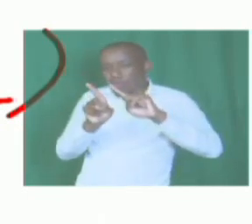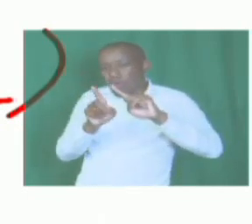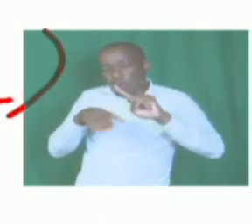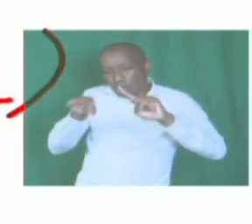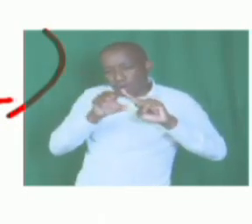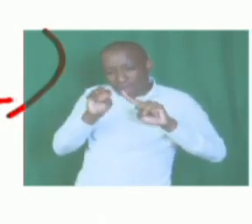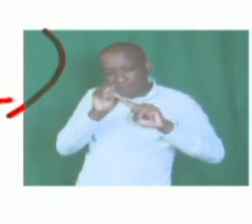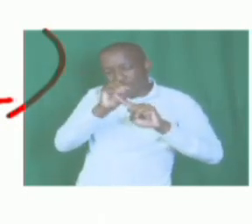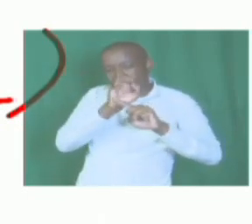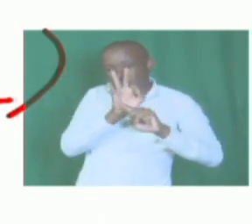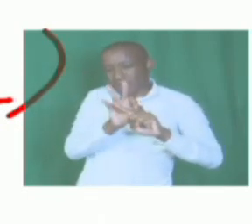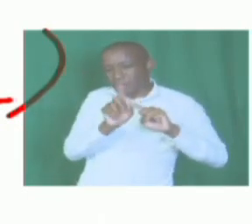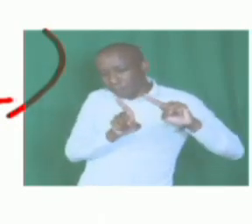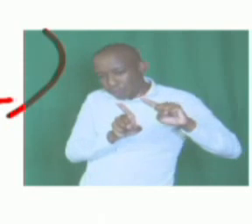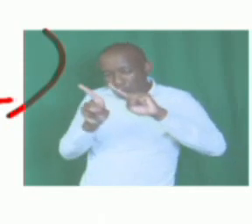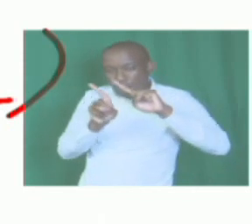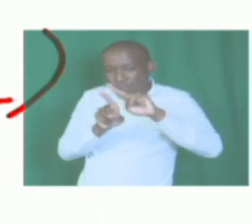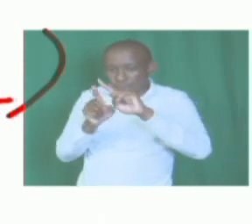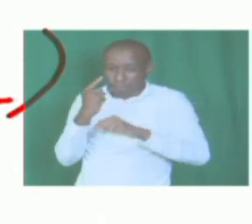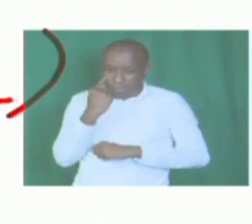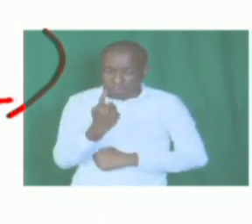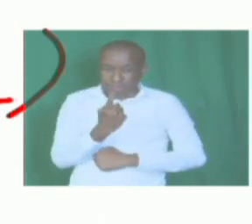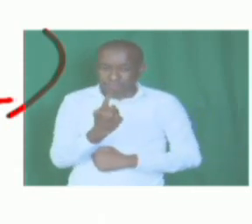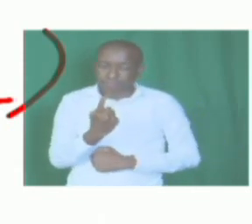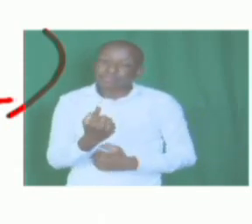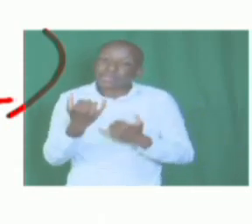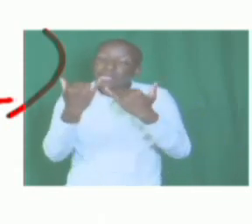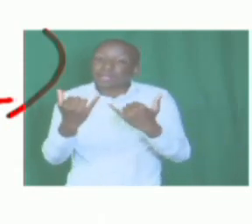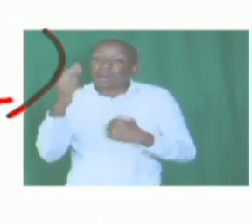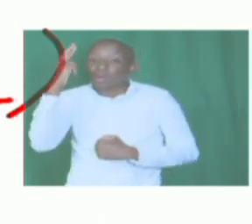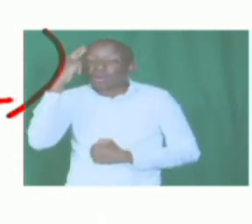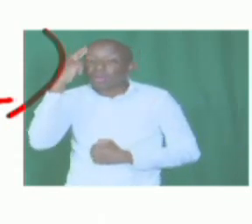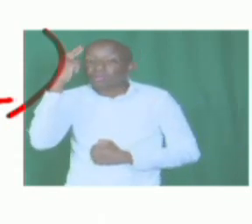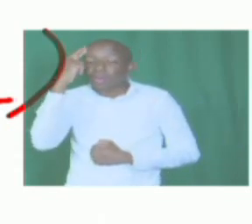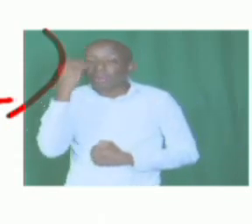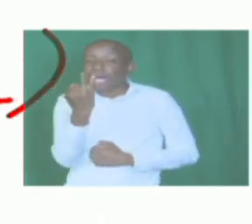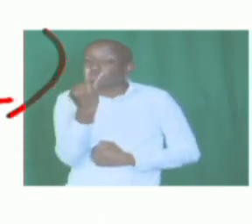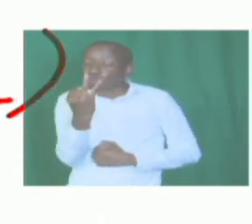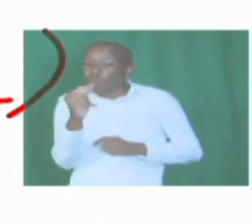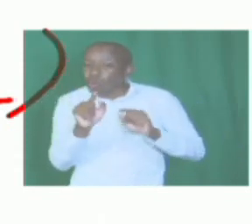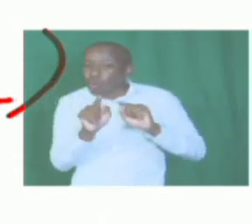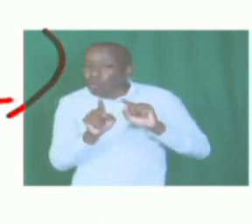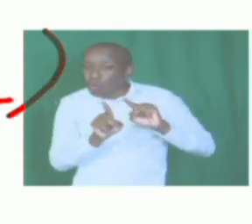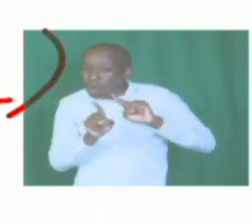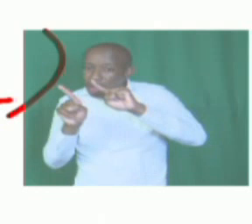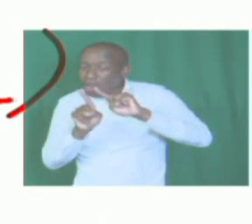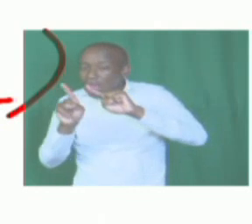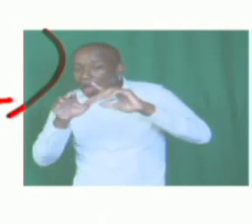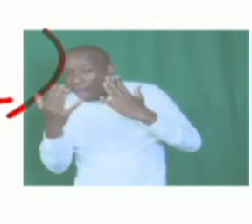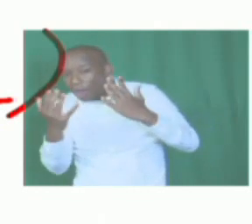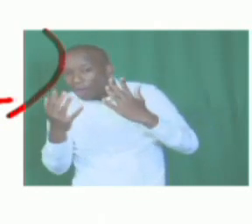there. Remember, in order for 2 lines to be parallel, they have to have the